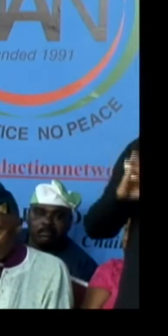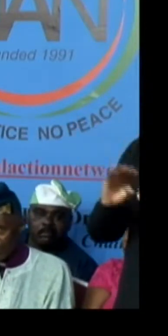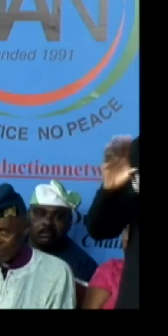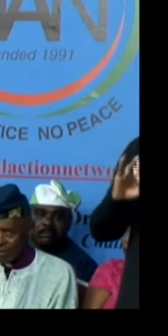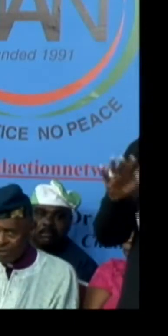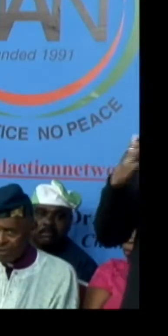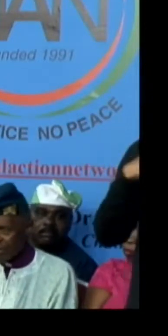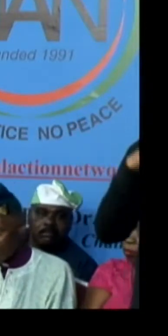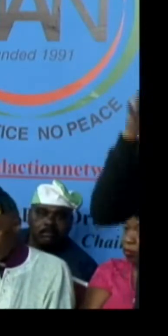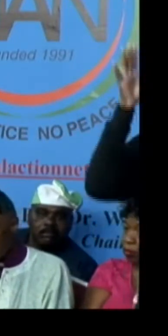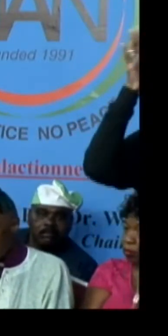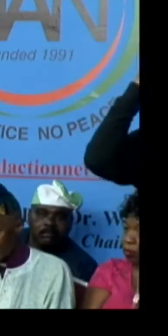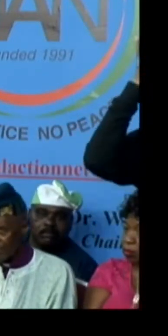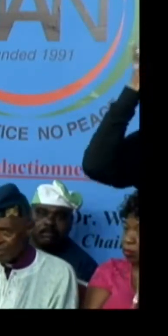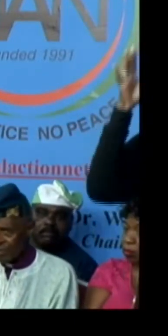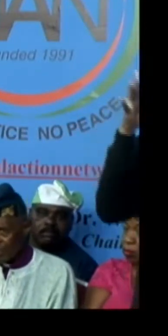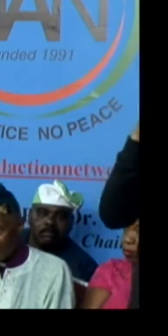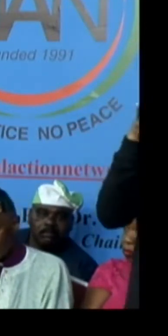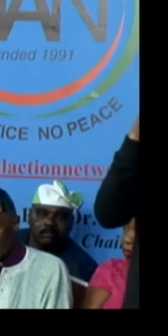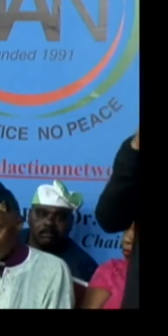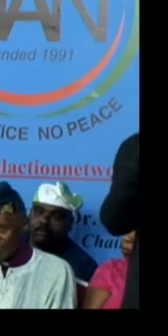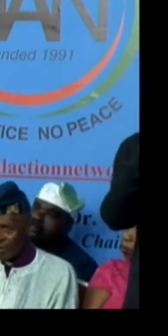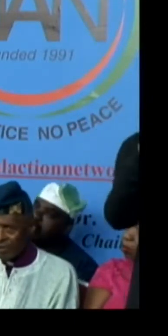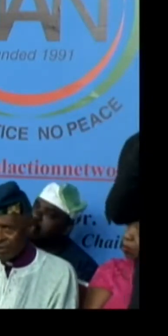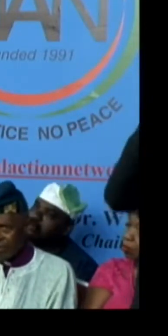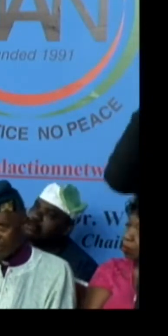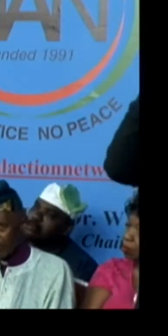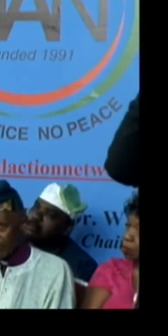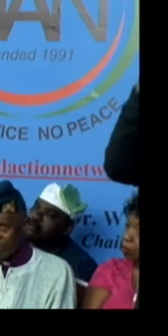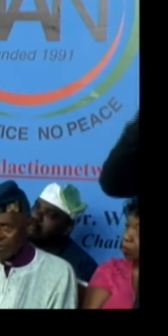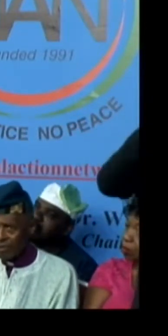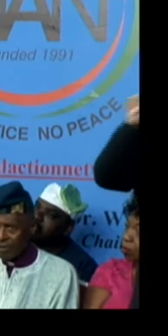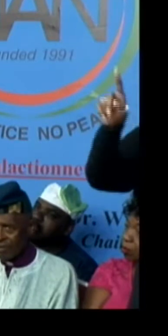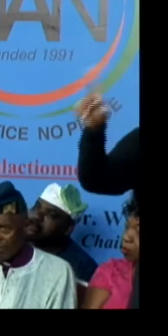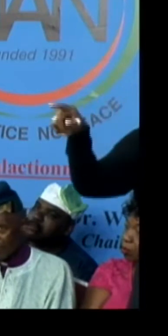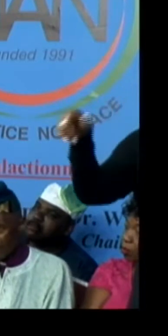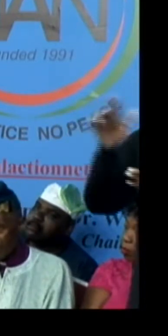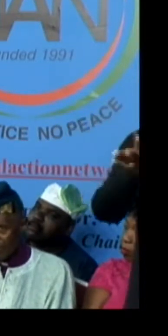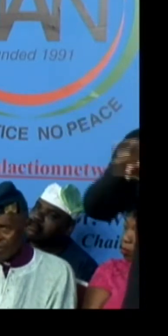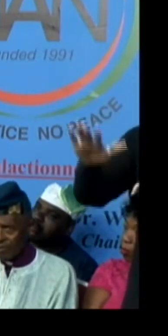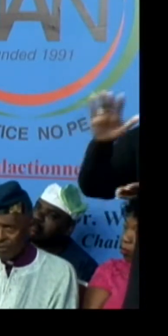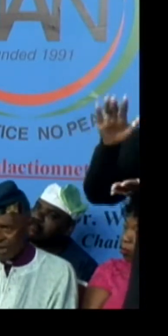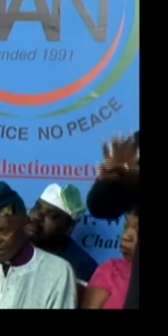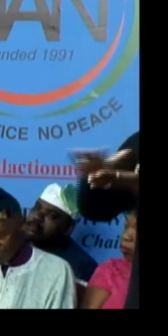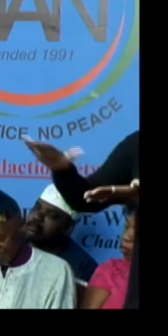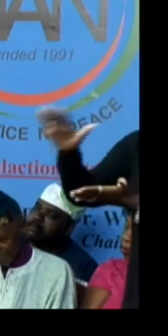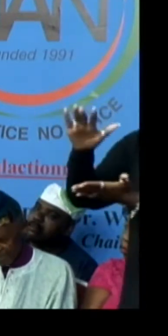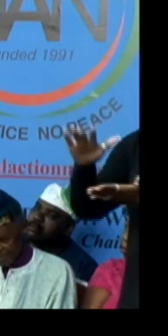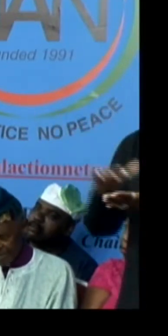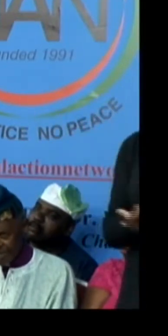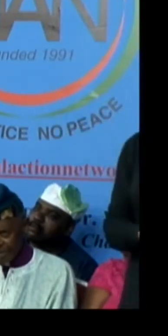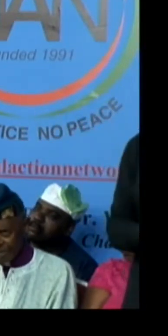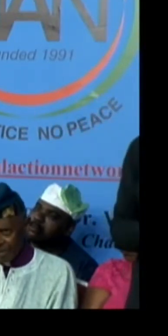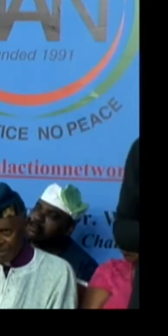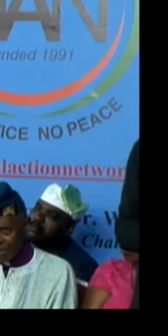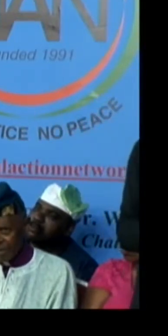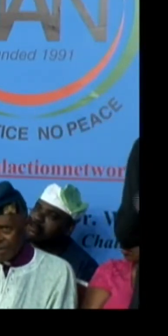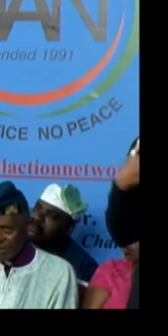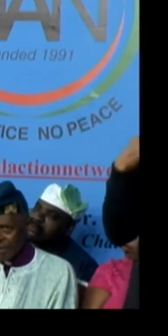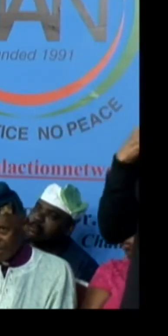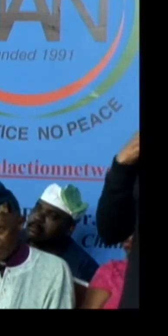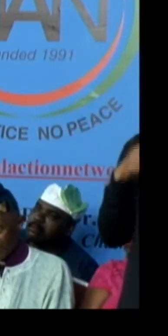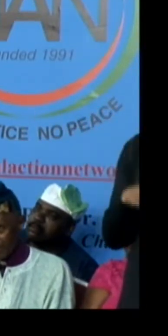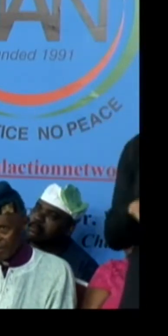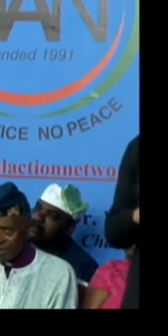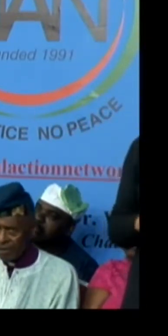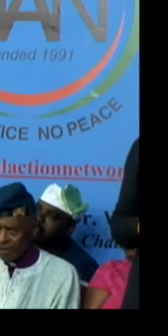to that college, their granddaddy and their great-granddaddy, and they go back 3 or 4 generations of Ivy League schools